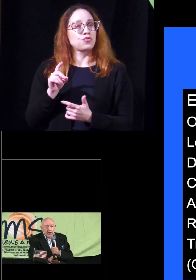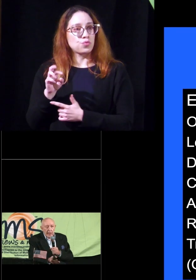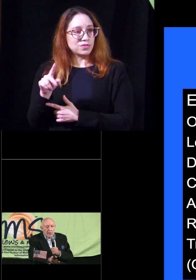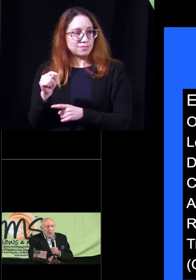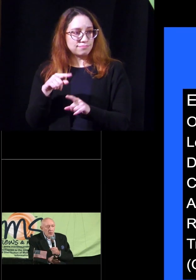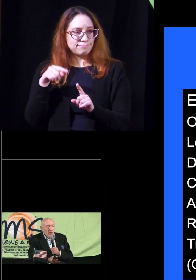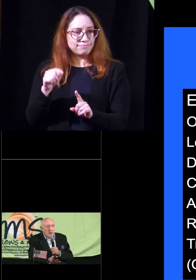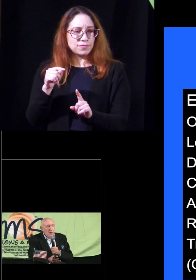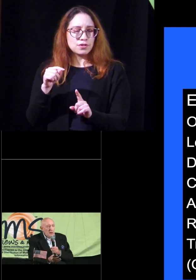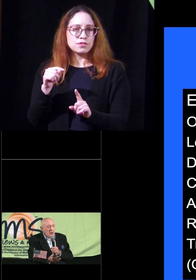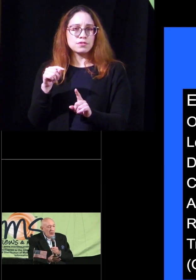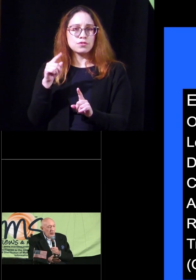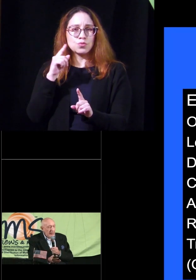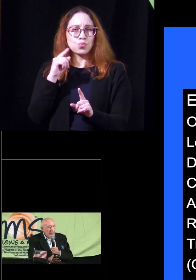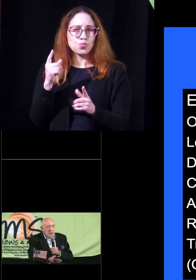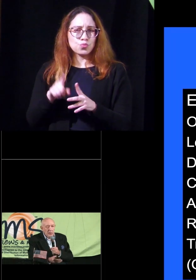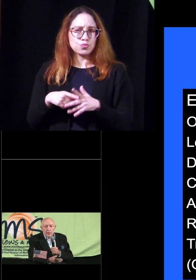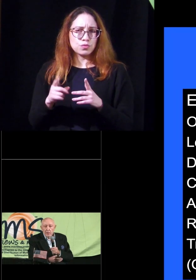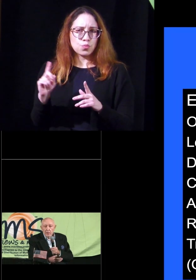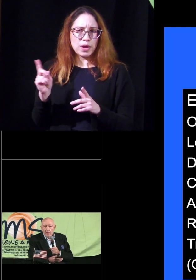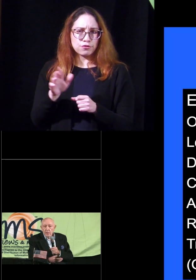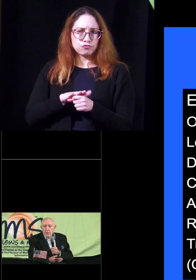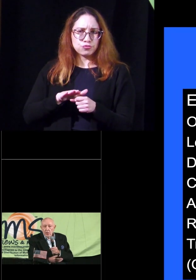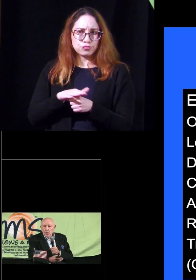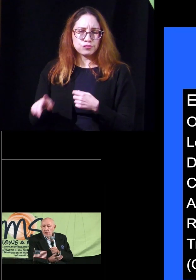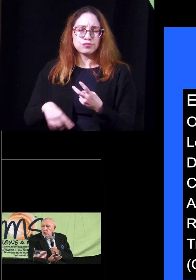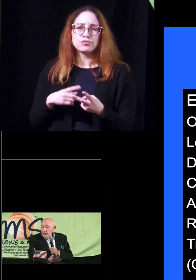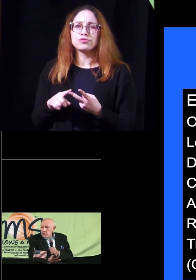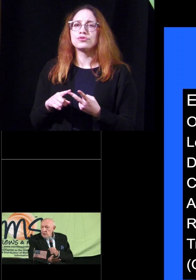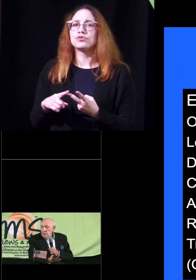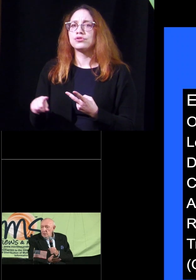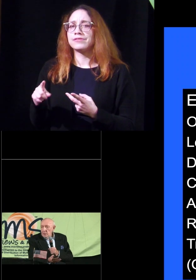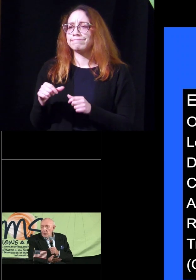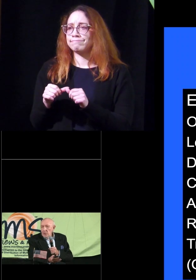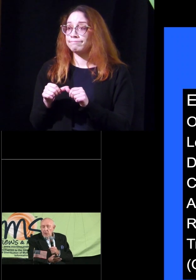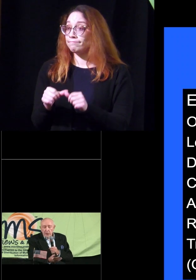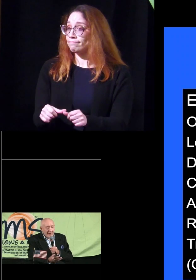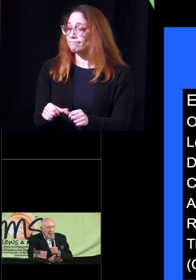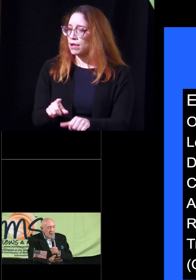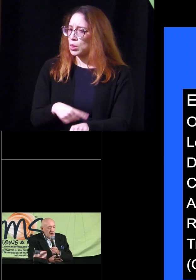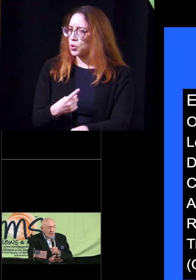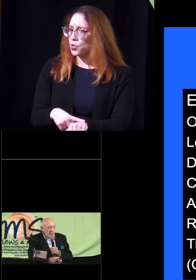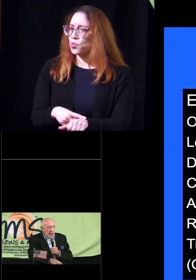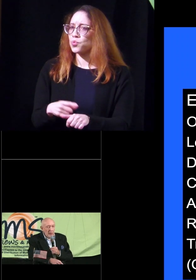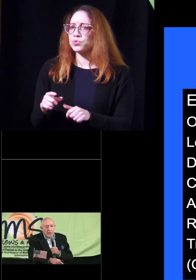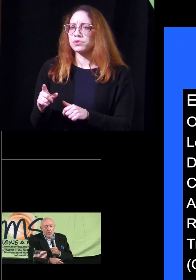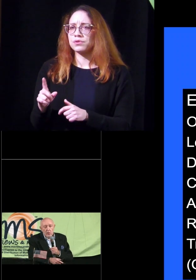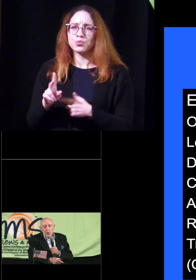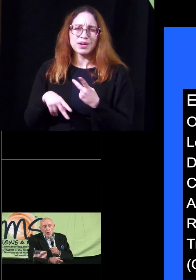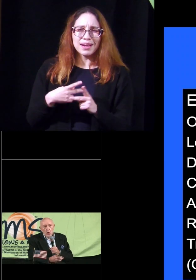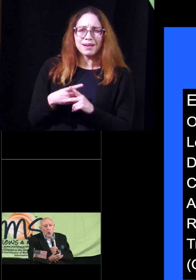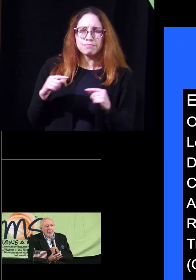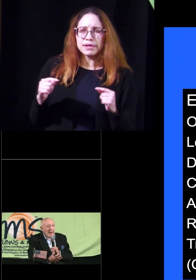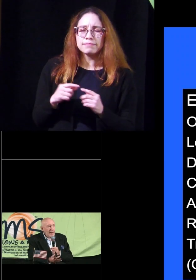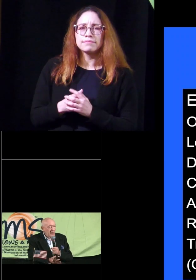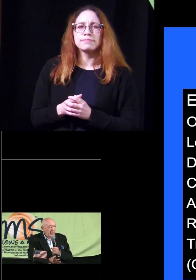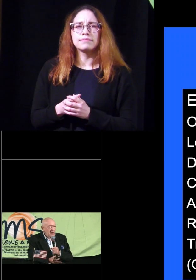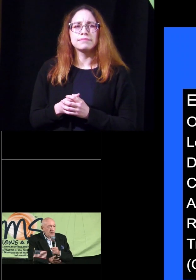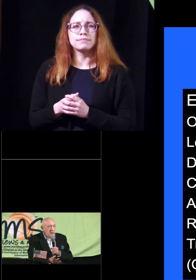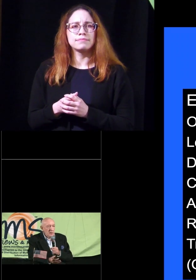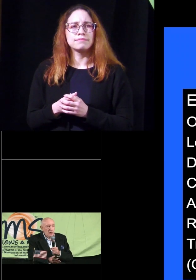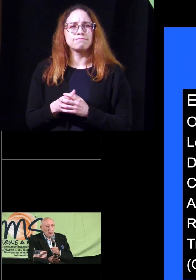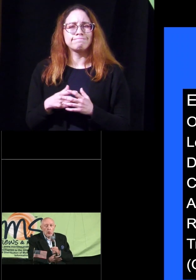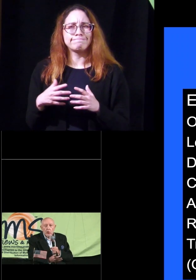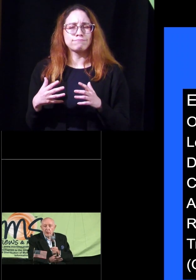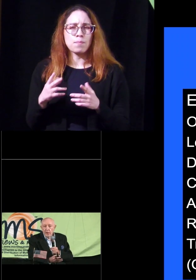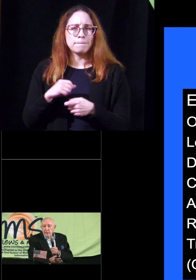about how it began, the location, the duration, the character of the pain, what